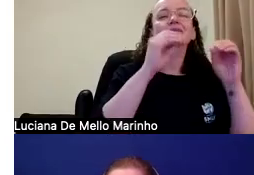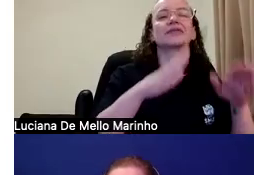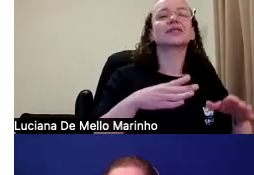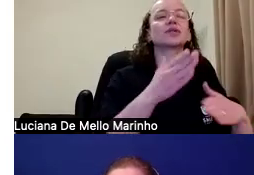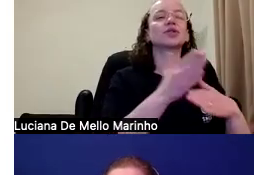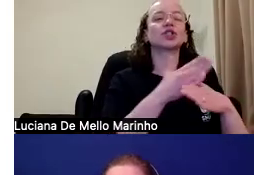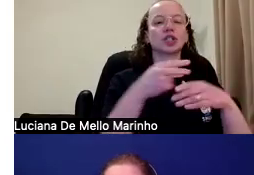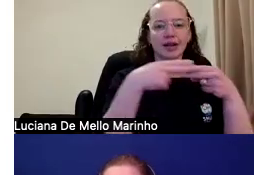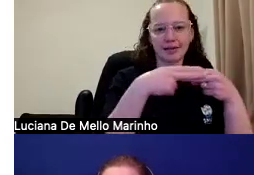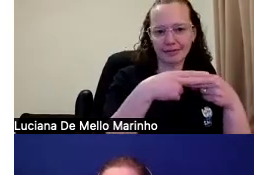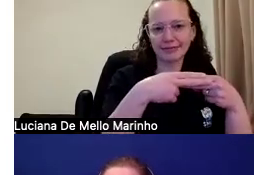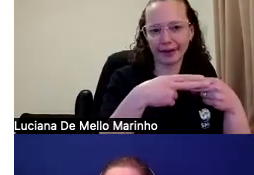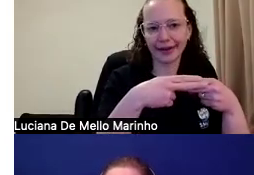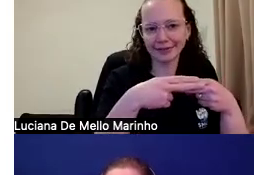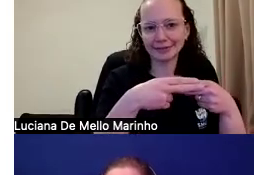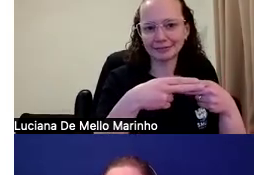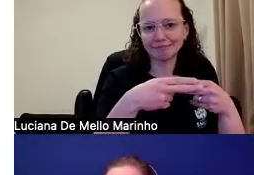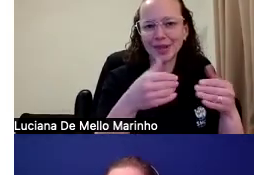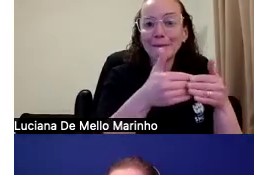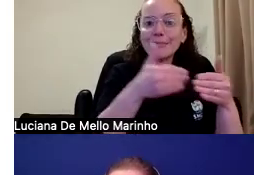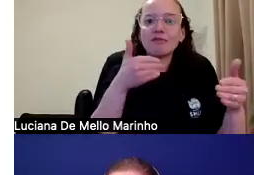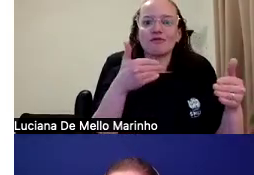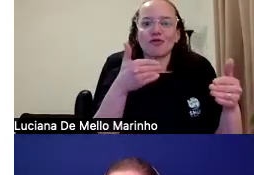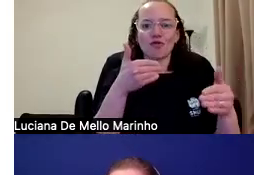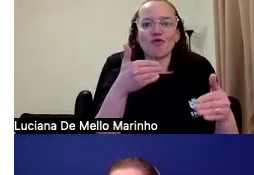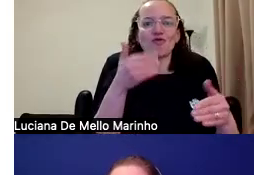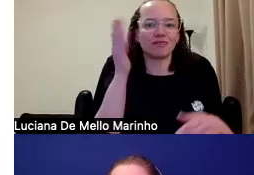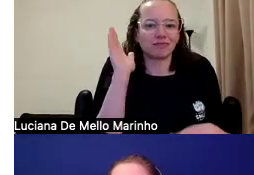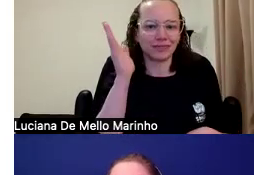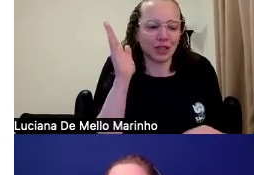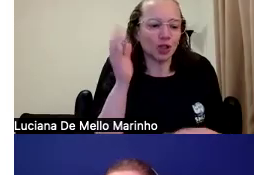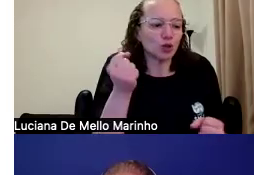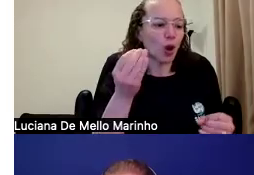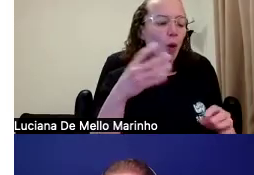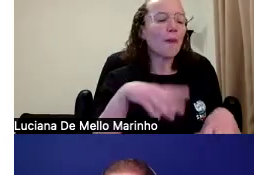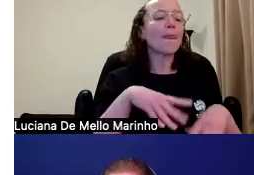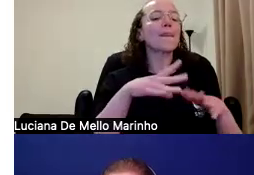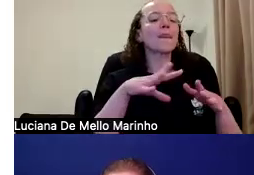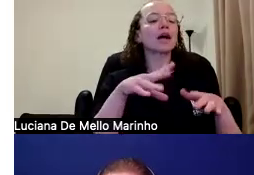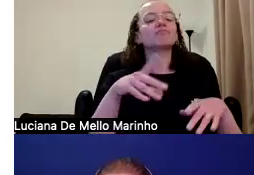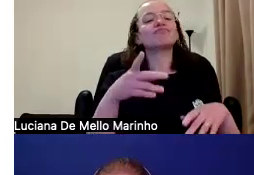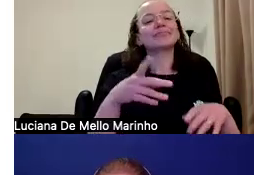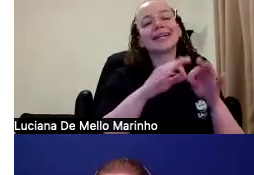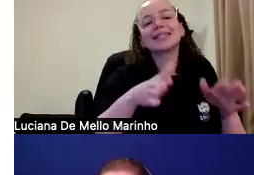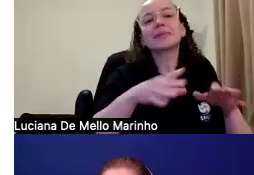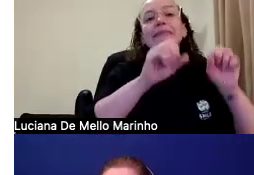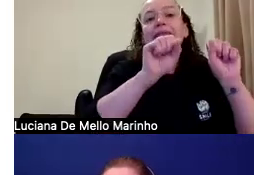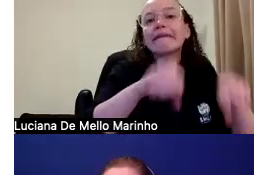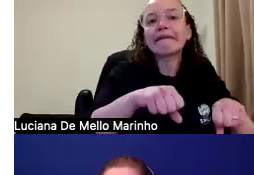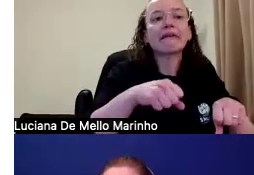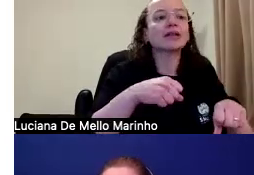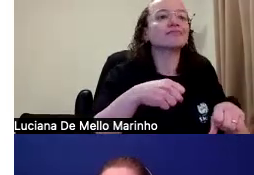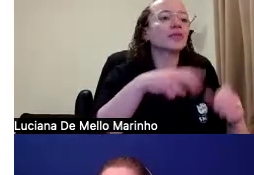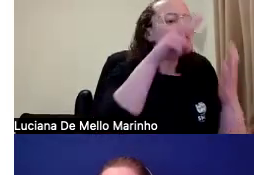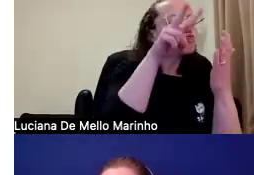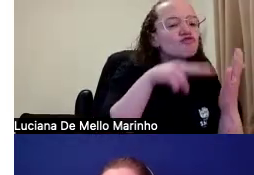Also, most of the time, the professors will share the slides beforehand, before they do the lecture. So